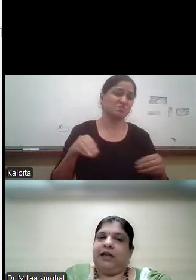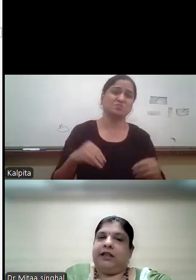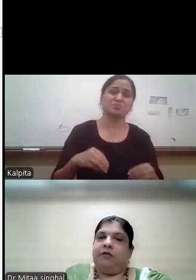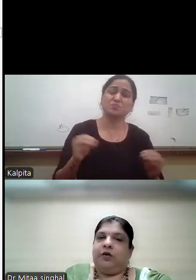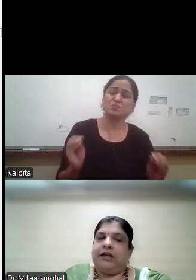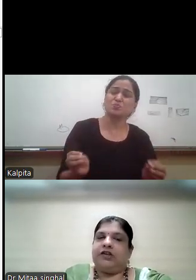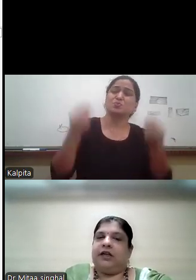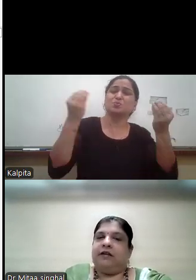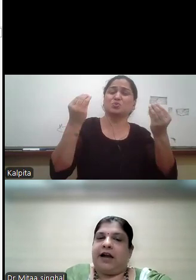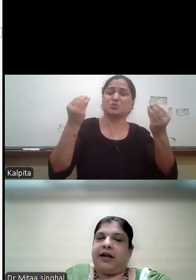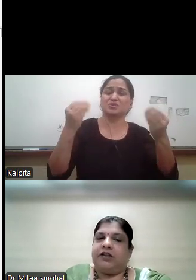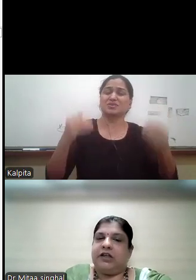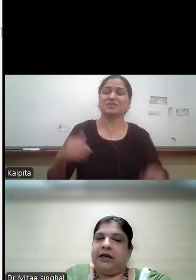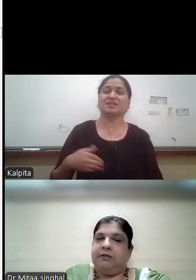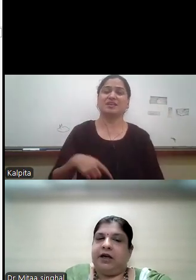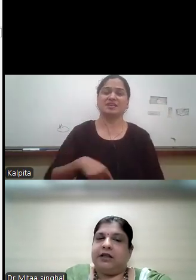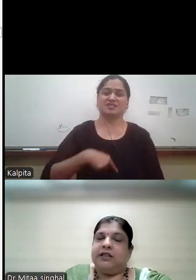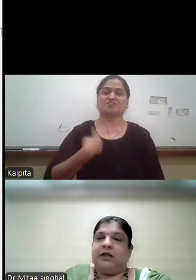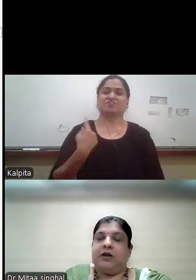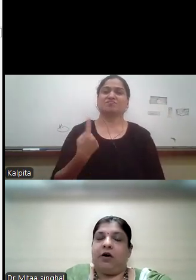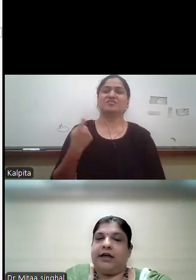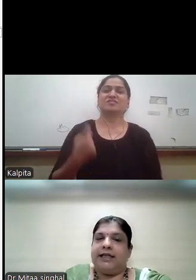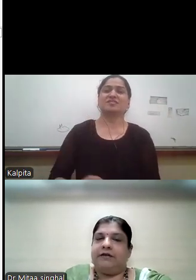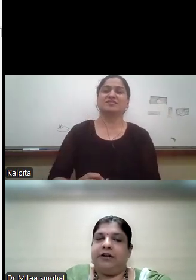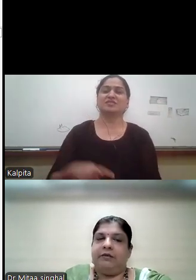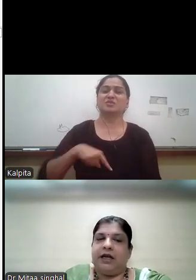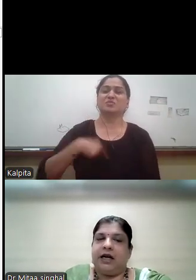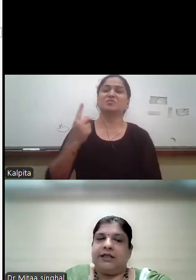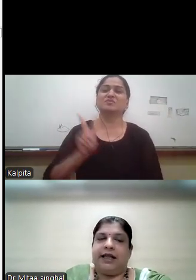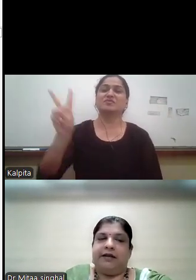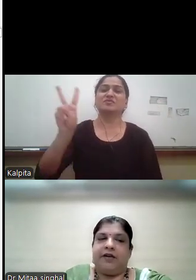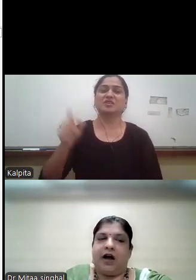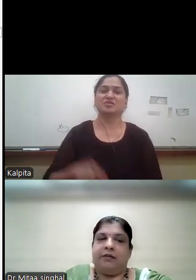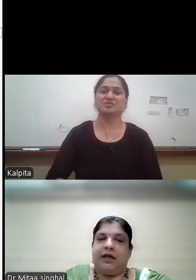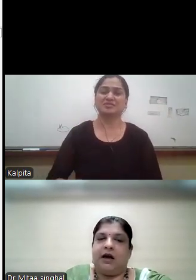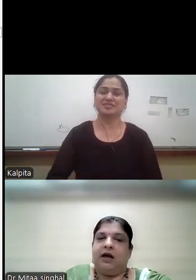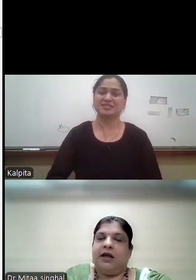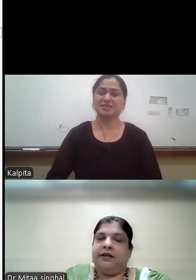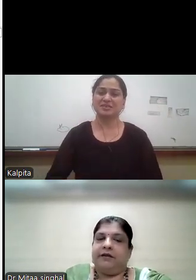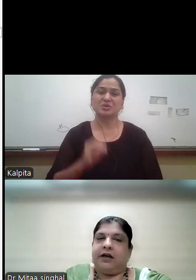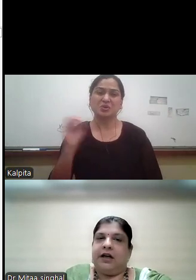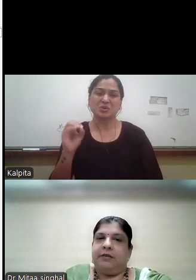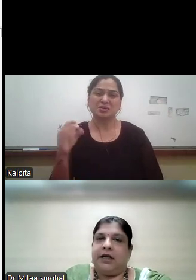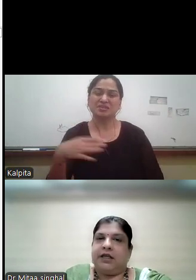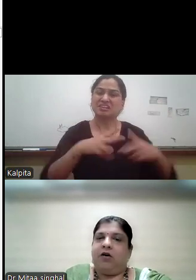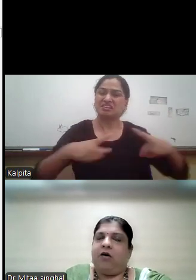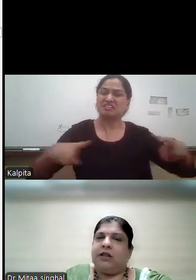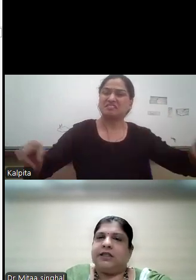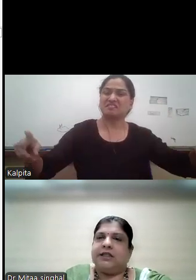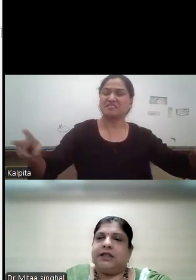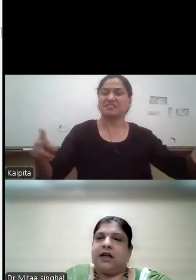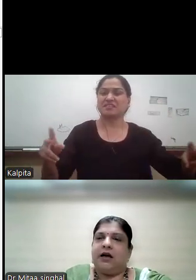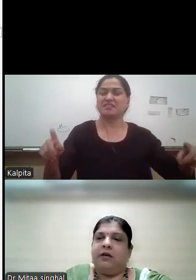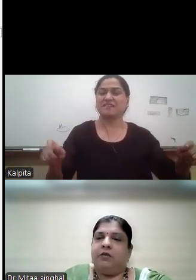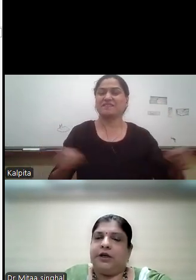need to make them vocationally, financially independent. We organize different melas like Divyang Mela, Divya Kala Melas. All